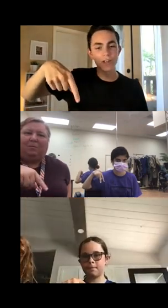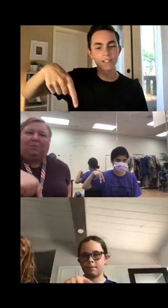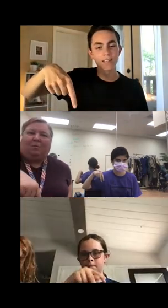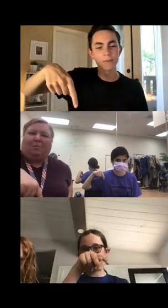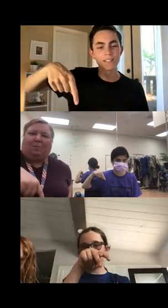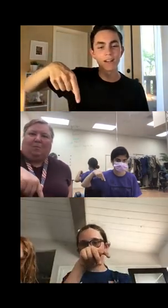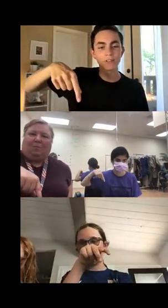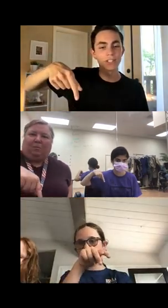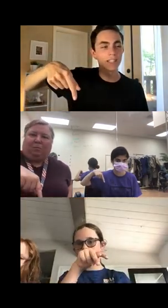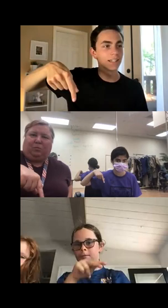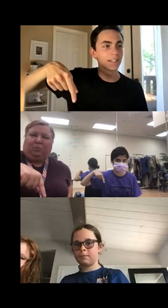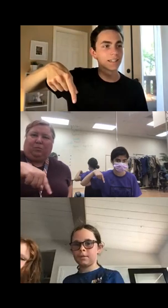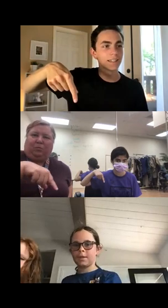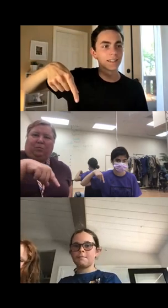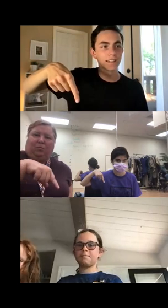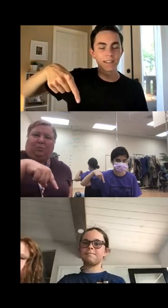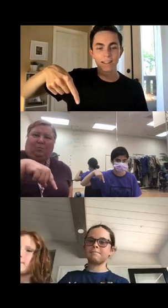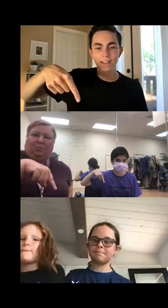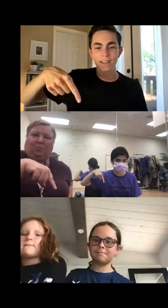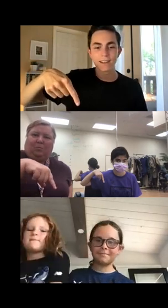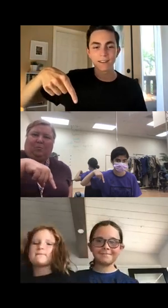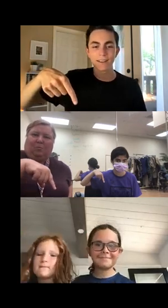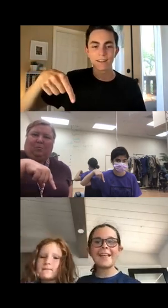Q, that's the upside down G,